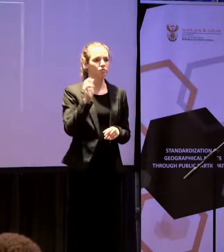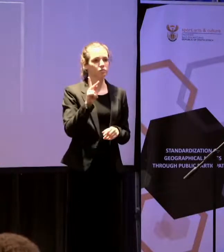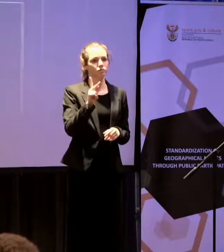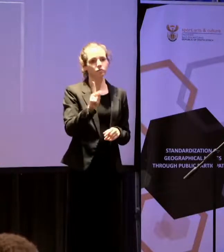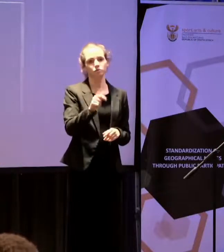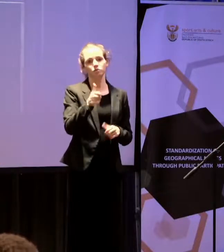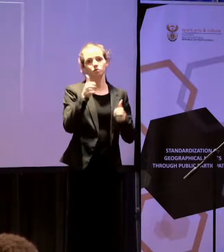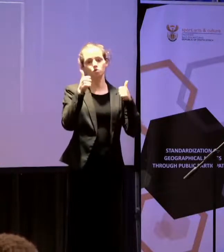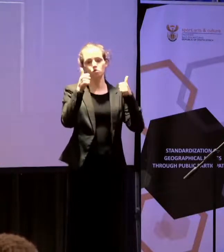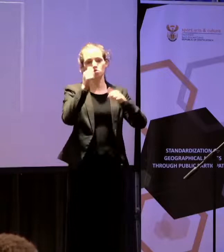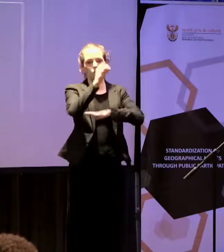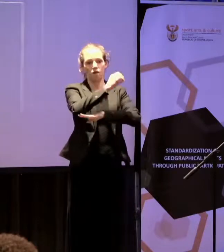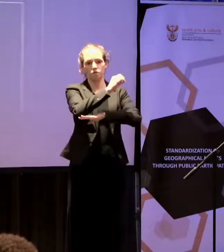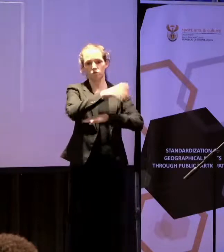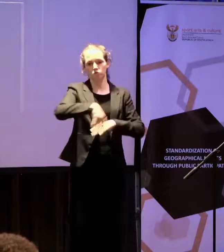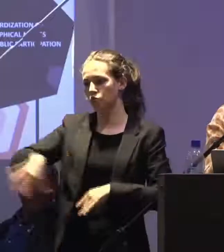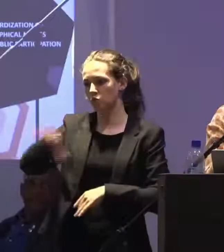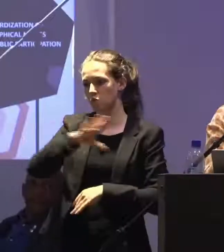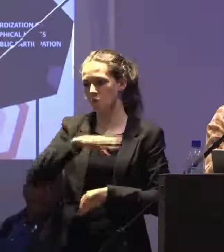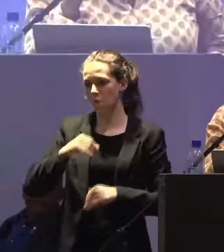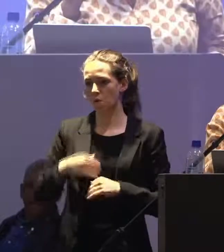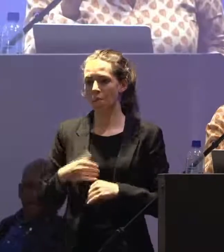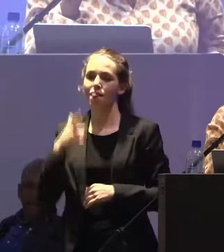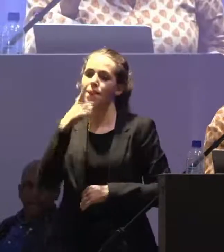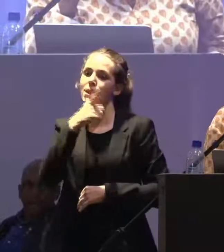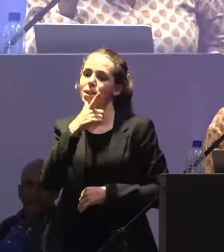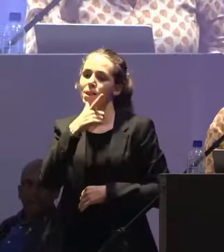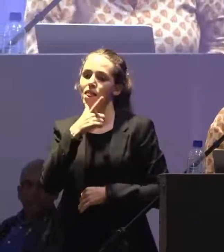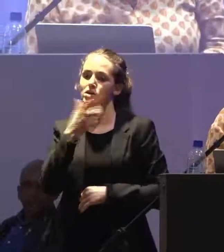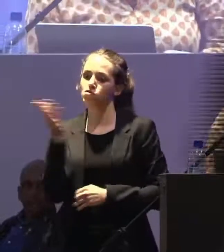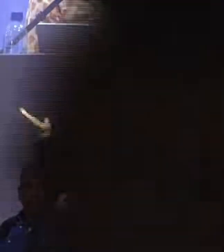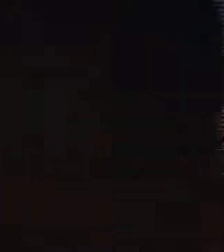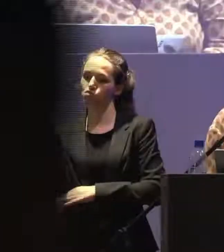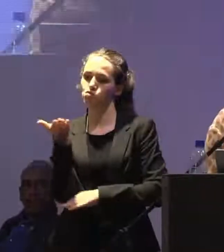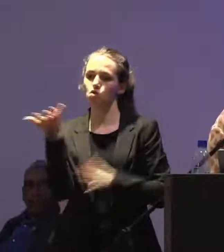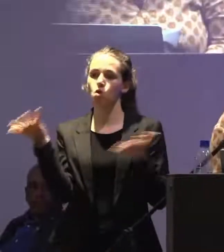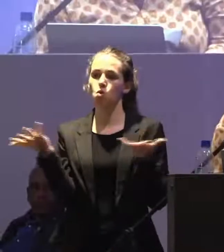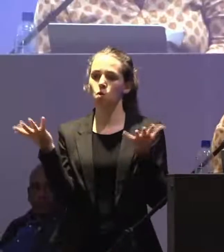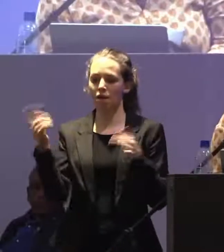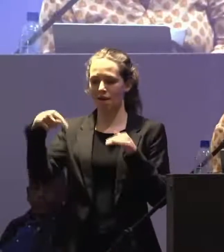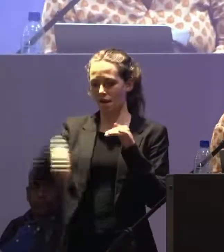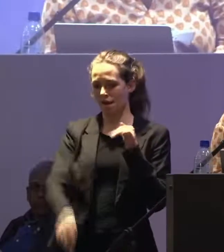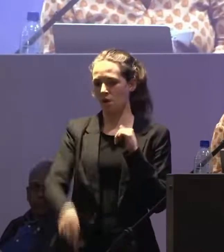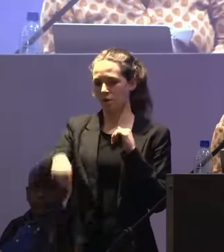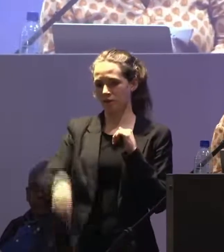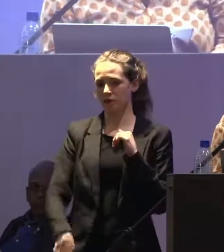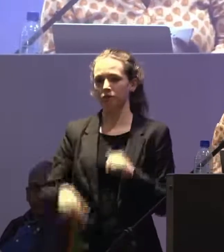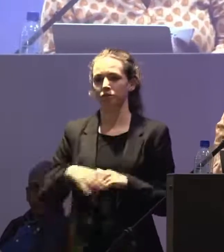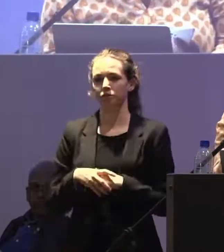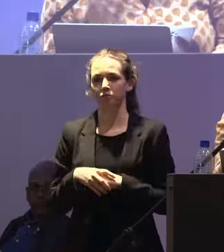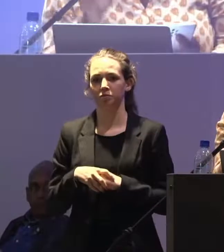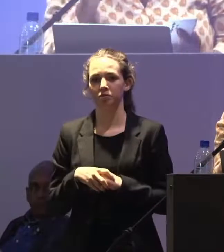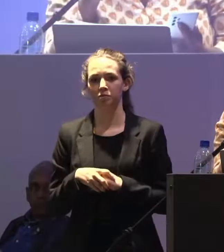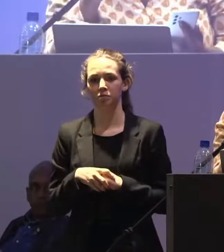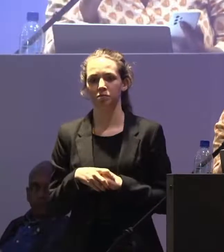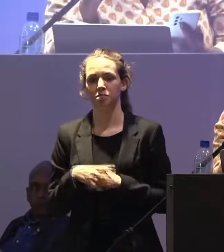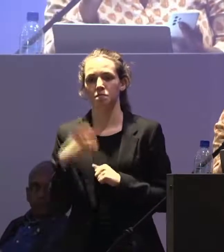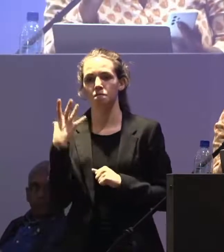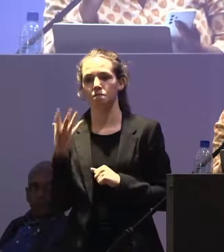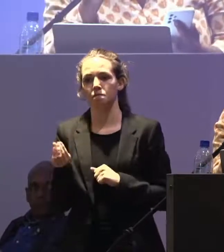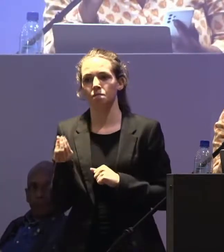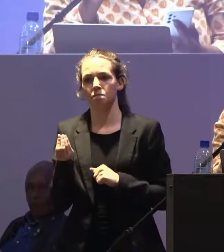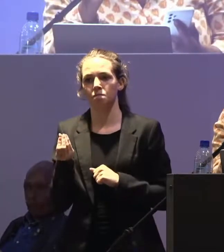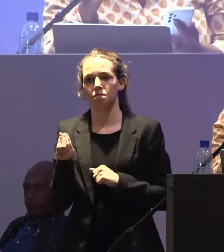Good afternoon, all. Lunch will be served downstairs. Let me just check the details.